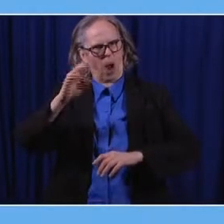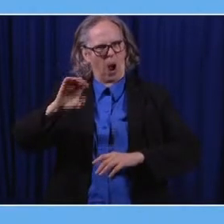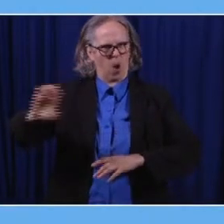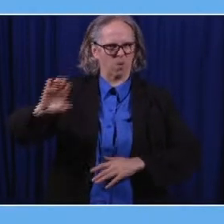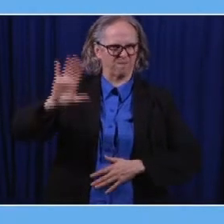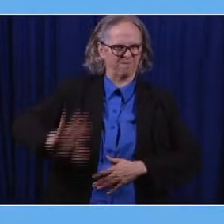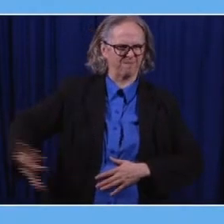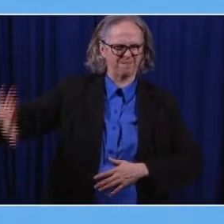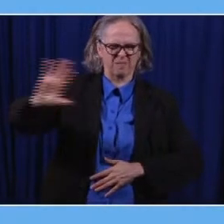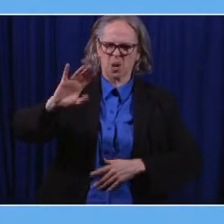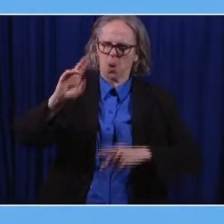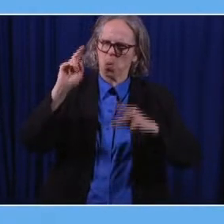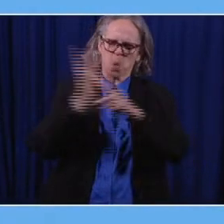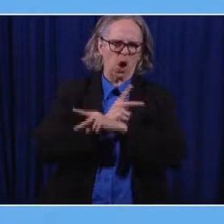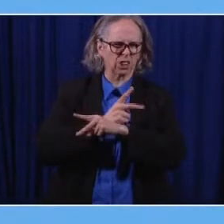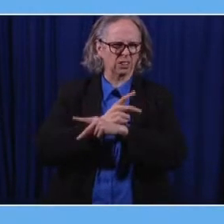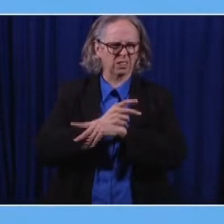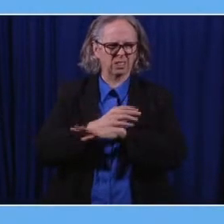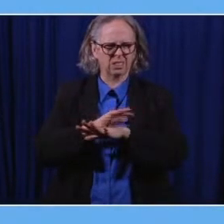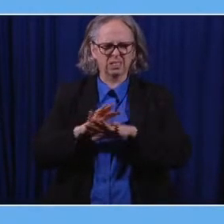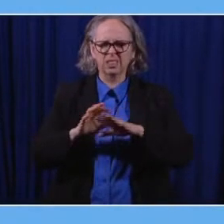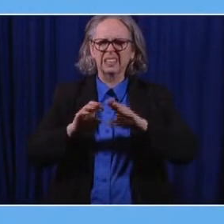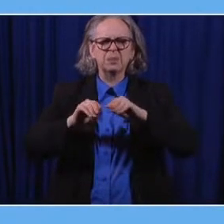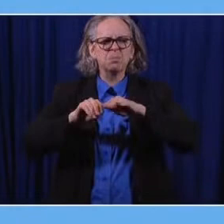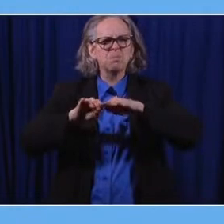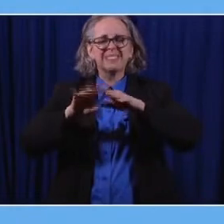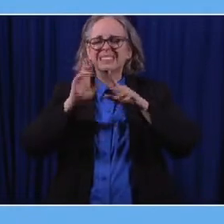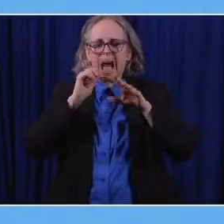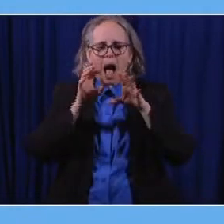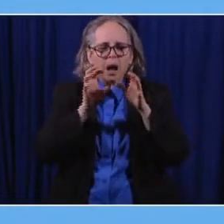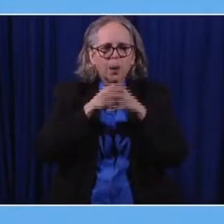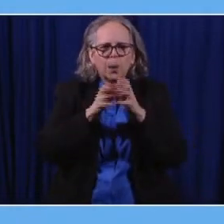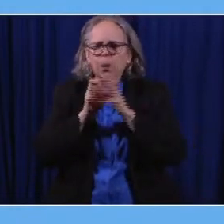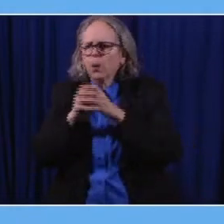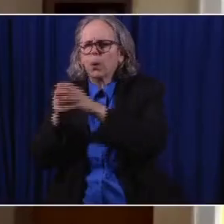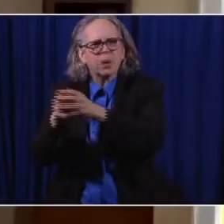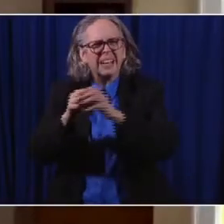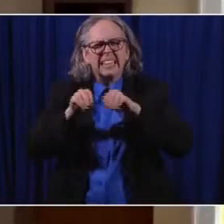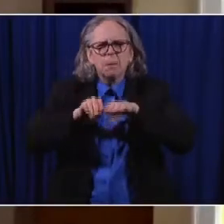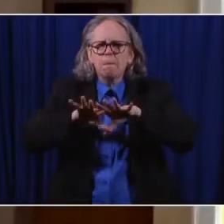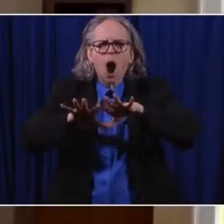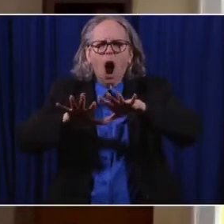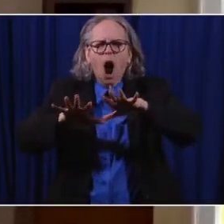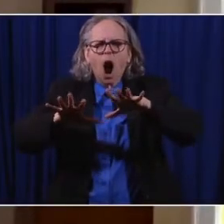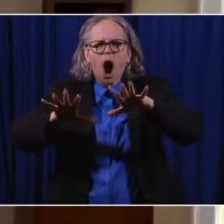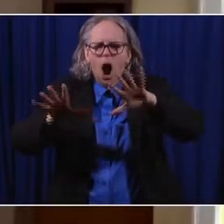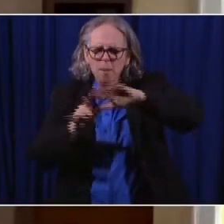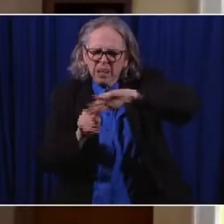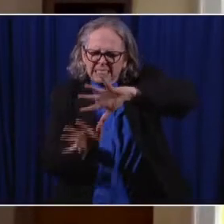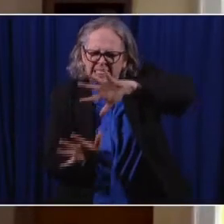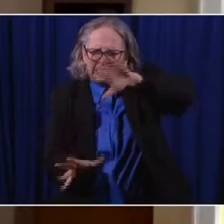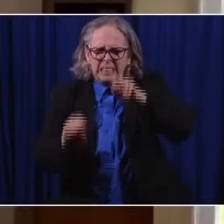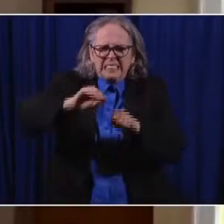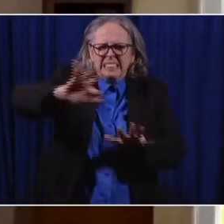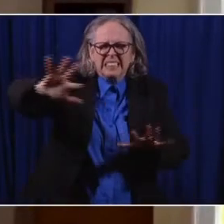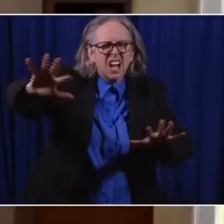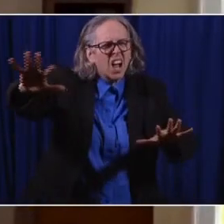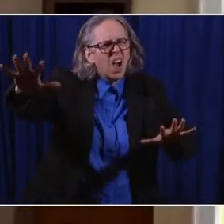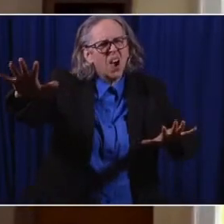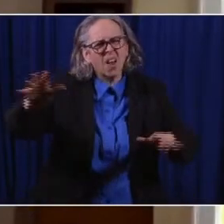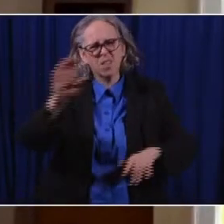spread out at our top counties geographically all over Ohio. We'll look at the